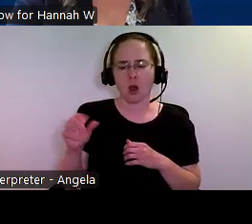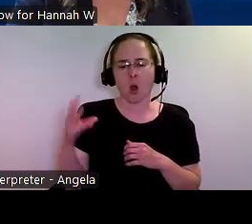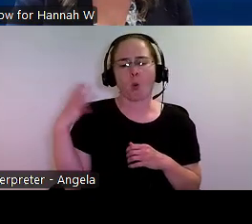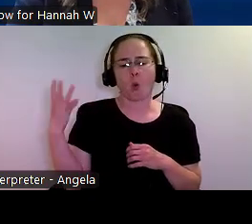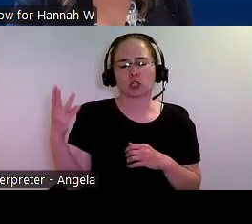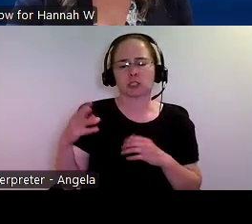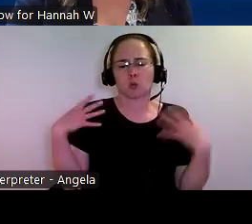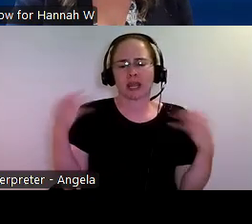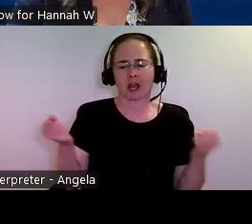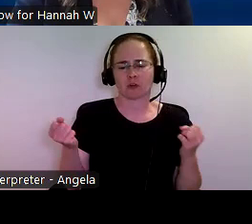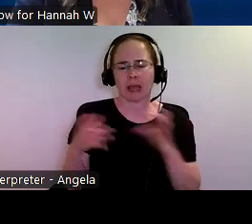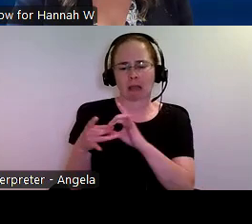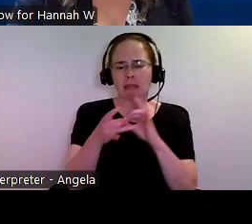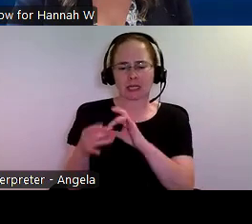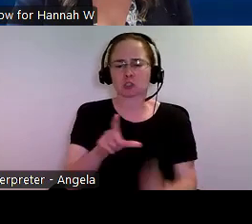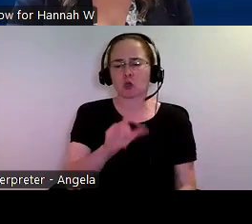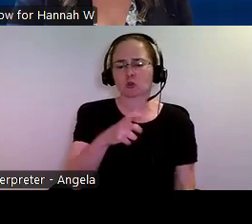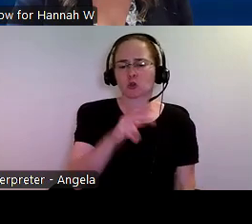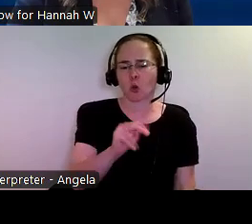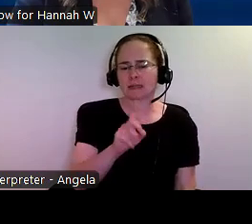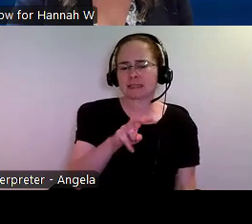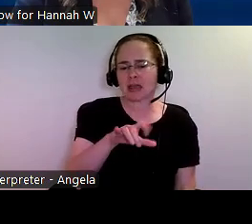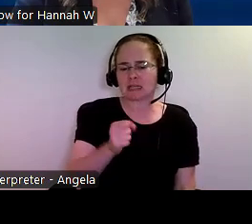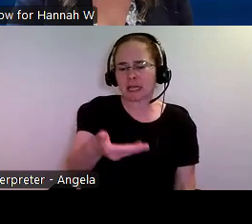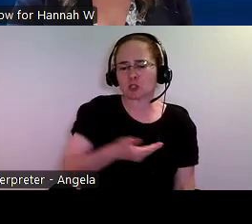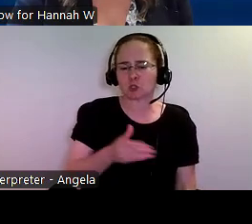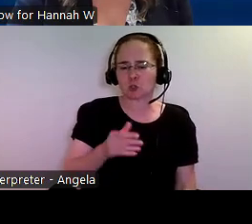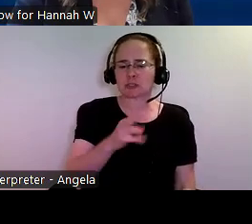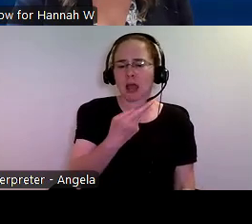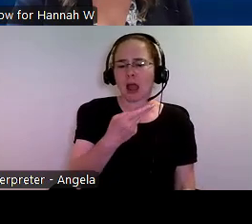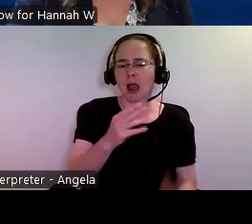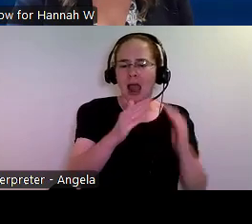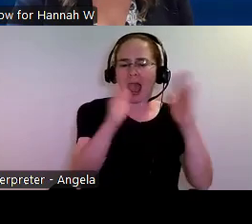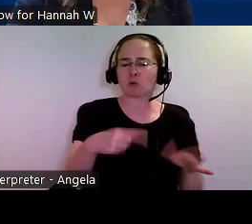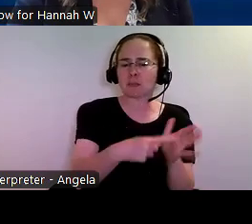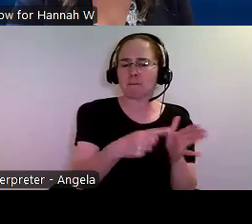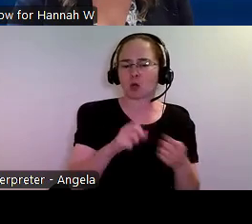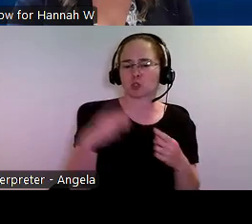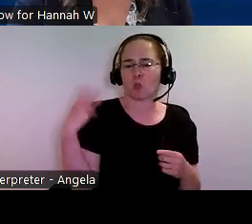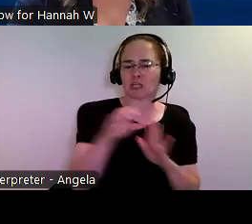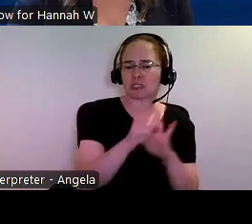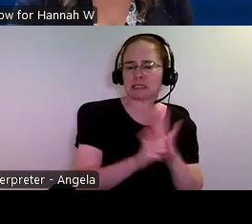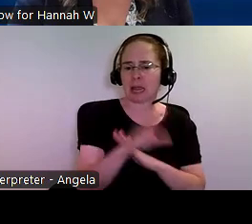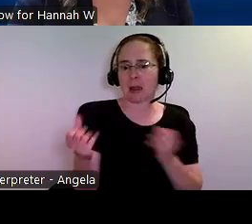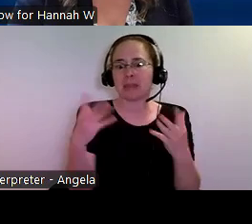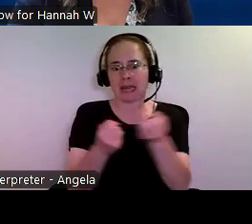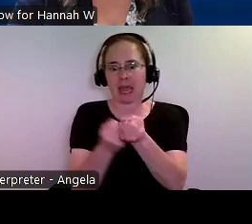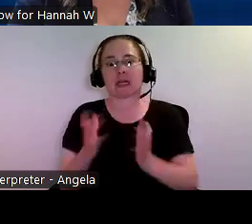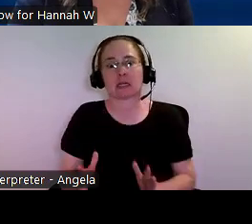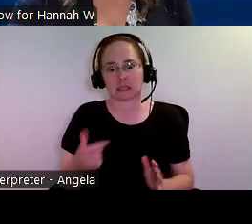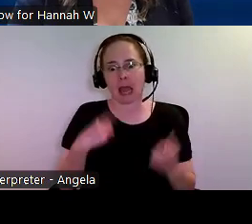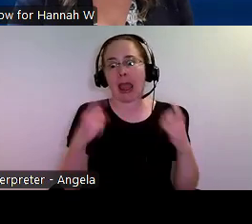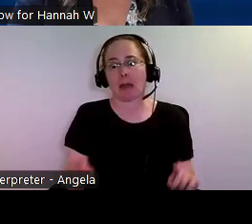Recovery Alliance, Lauren Davis, introduced a House bill to Washington State, and through many advocates, I just happened to